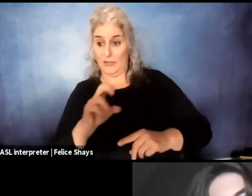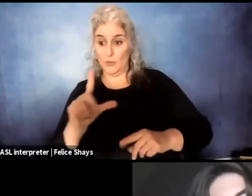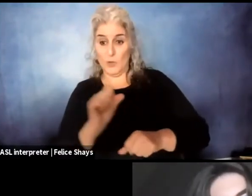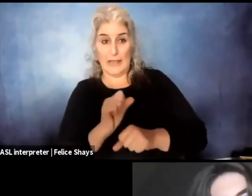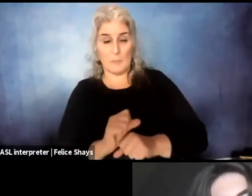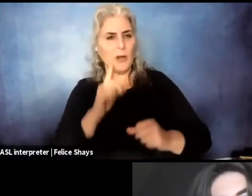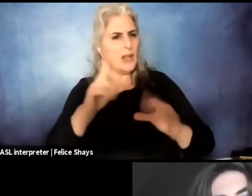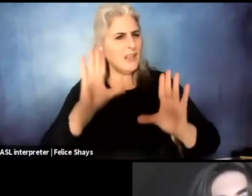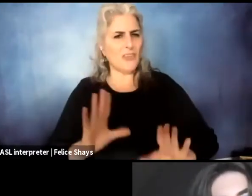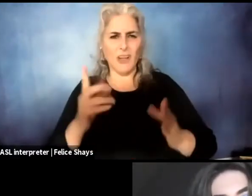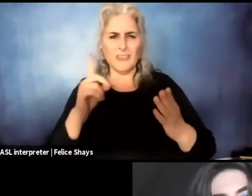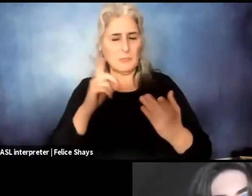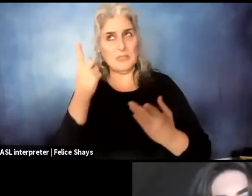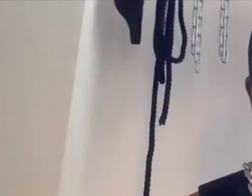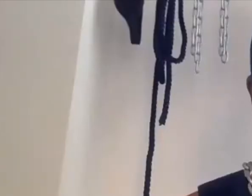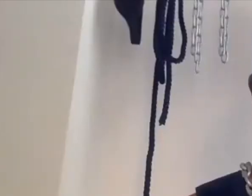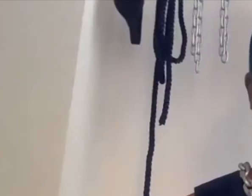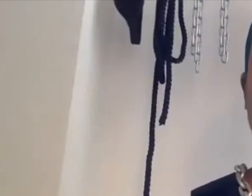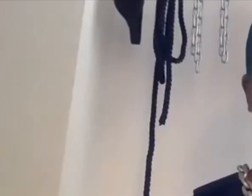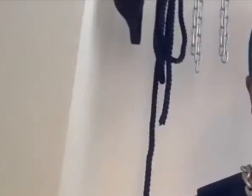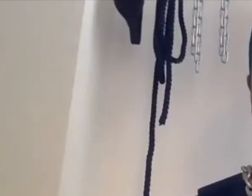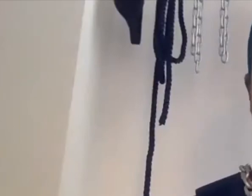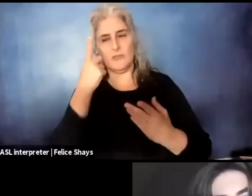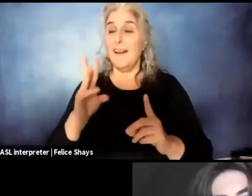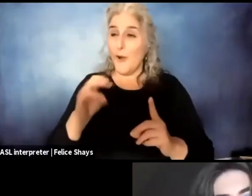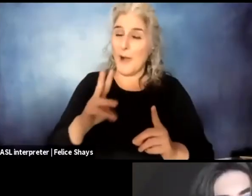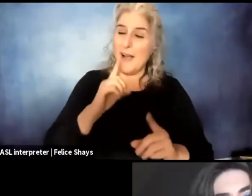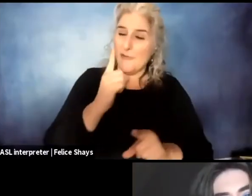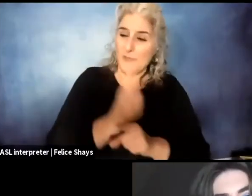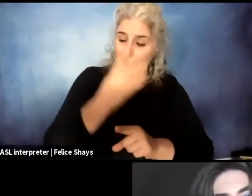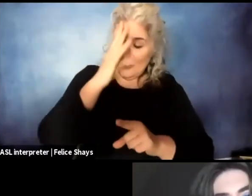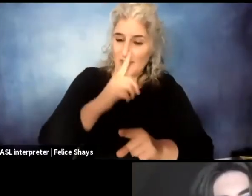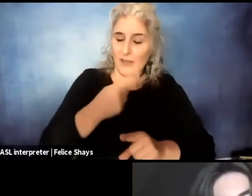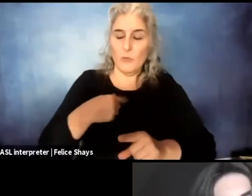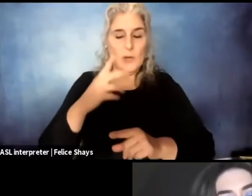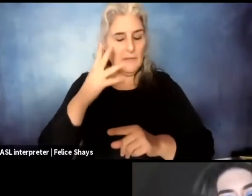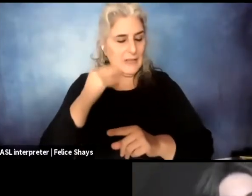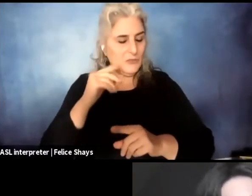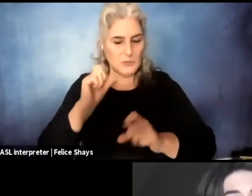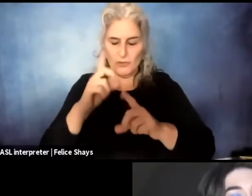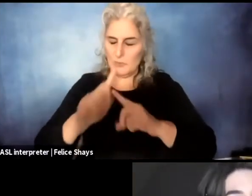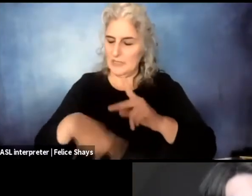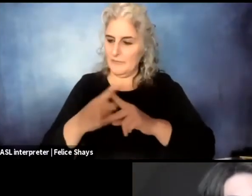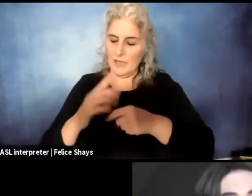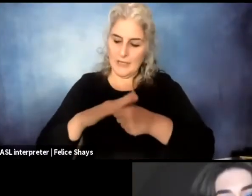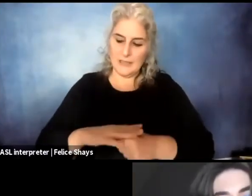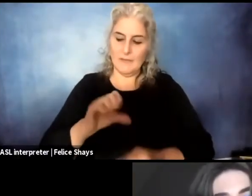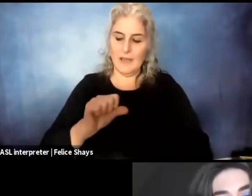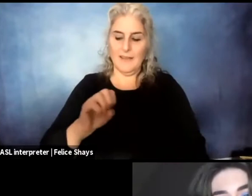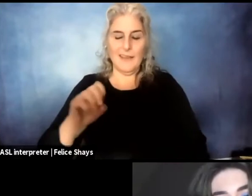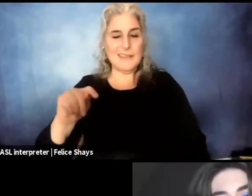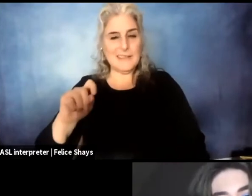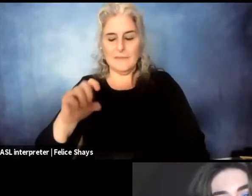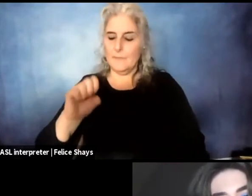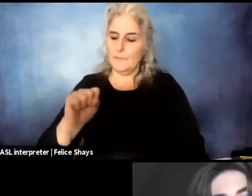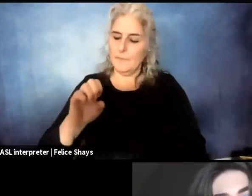know, because of the blocks that we've experienced with shadow banning and also Sesta Fosta, and then in general,